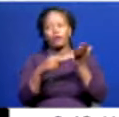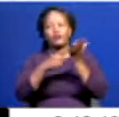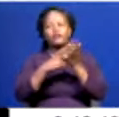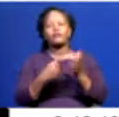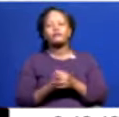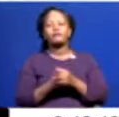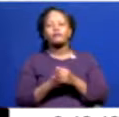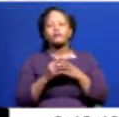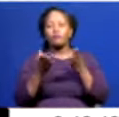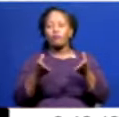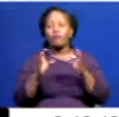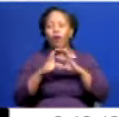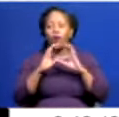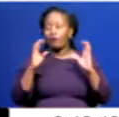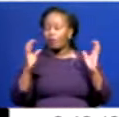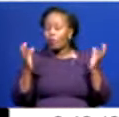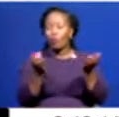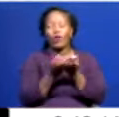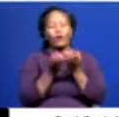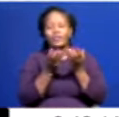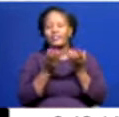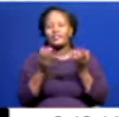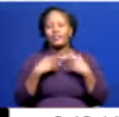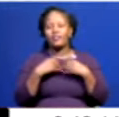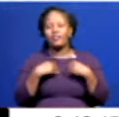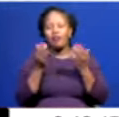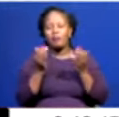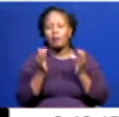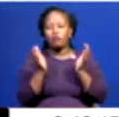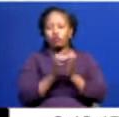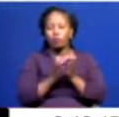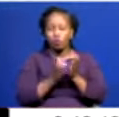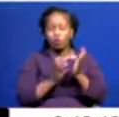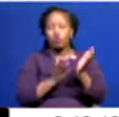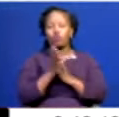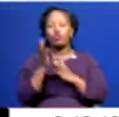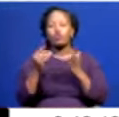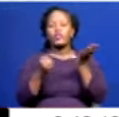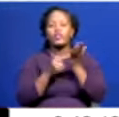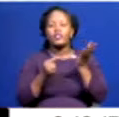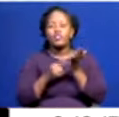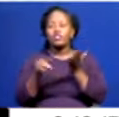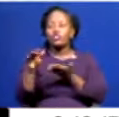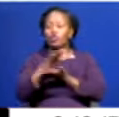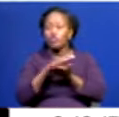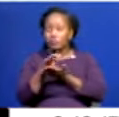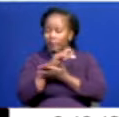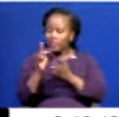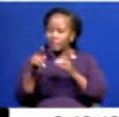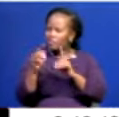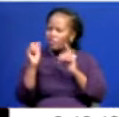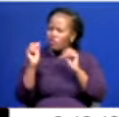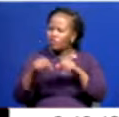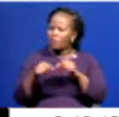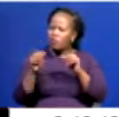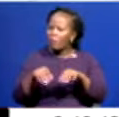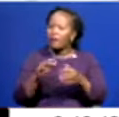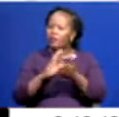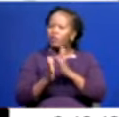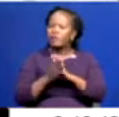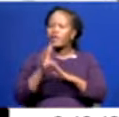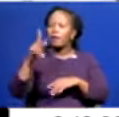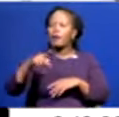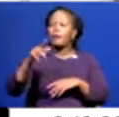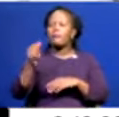has become so small that through the digital space, you can be able to become a personal assistant of some